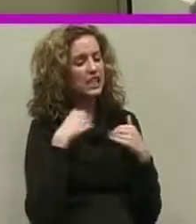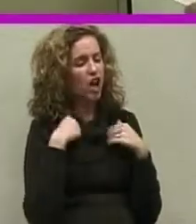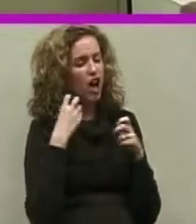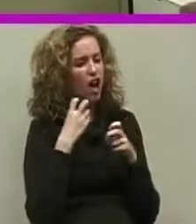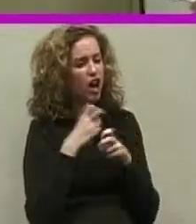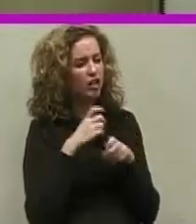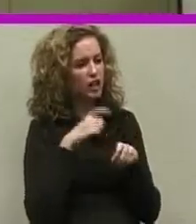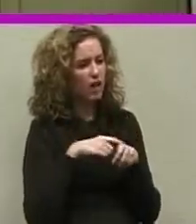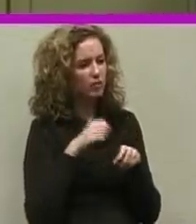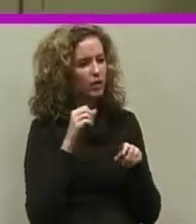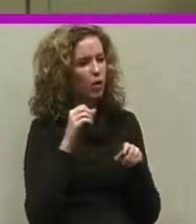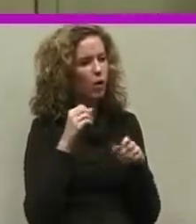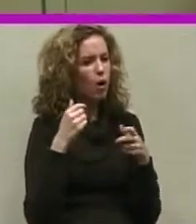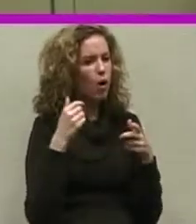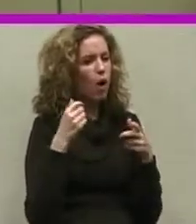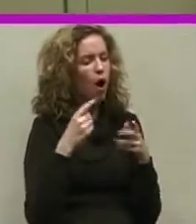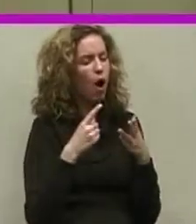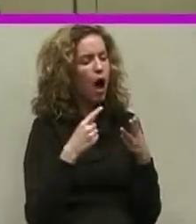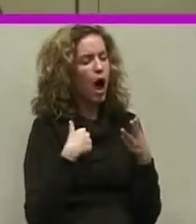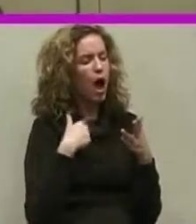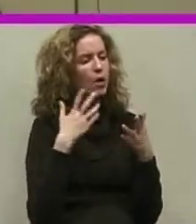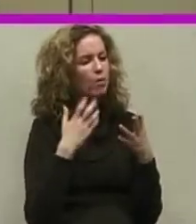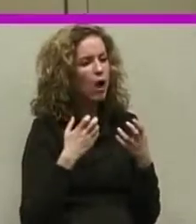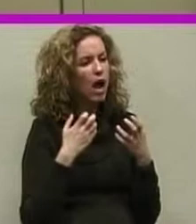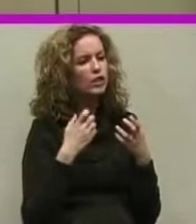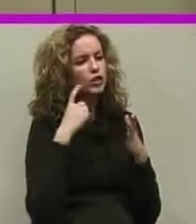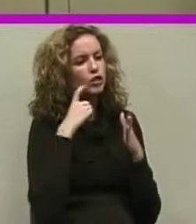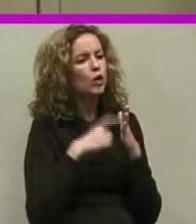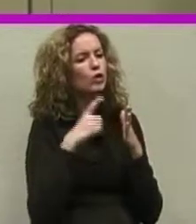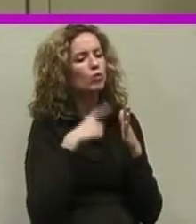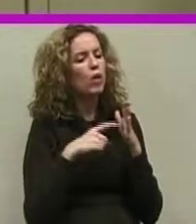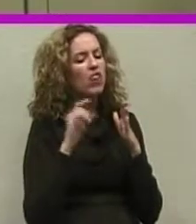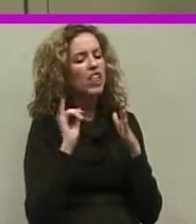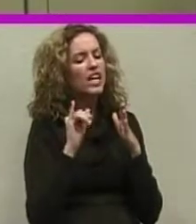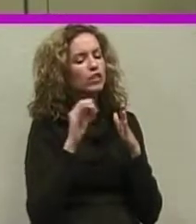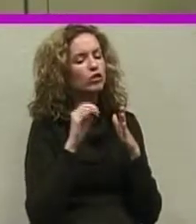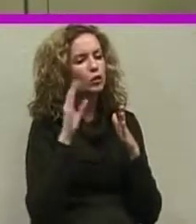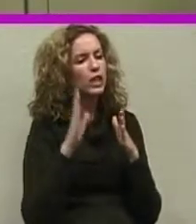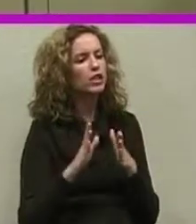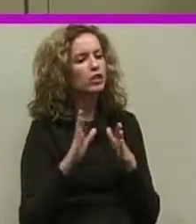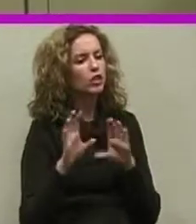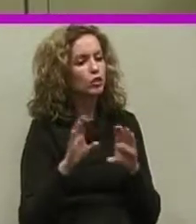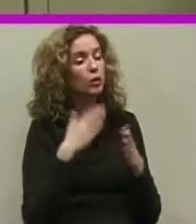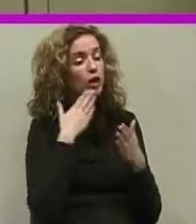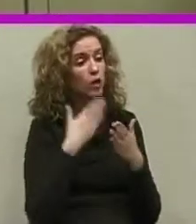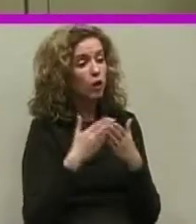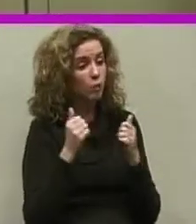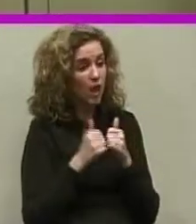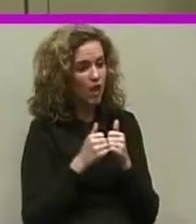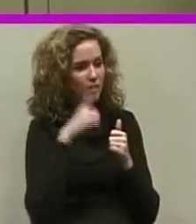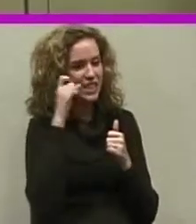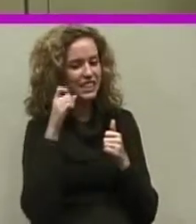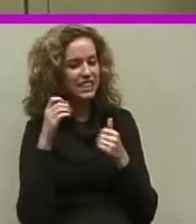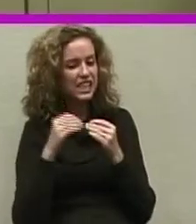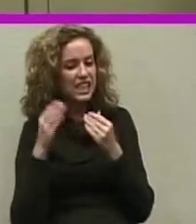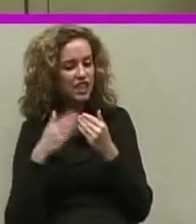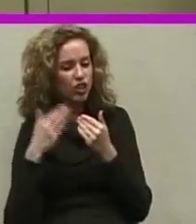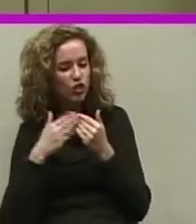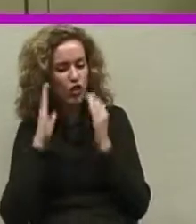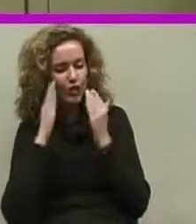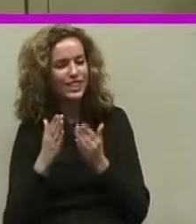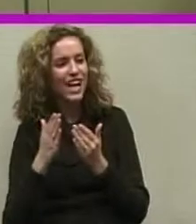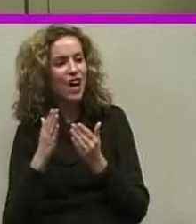is doing better on, because it's much easier to get a teacher to do more of something they're already doing than a whole new behavior.